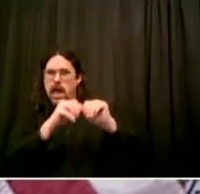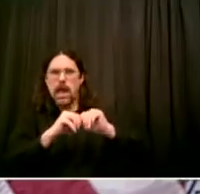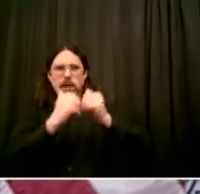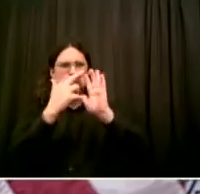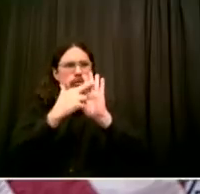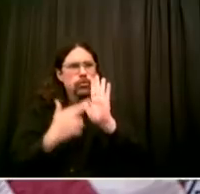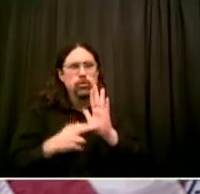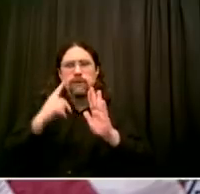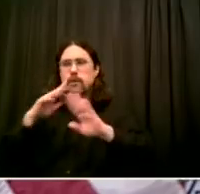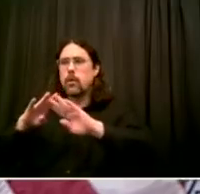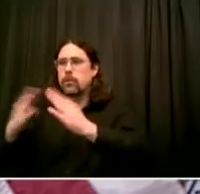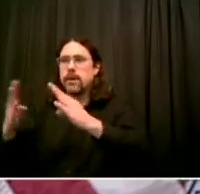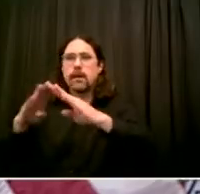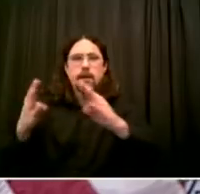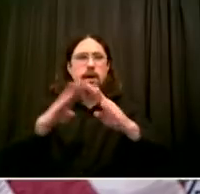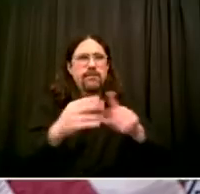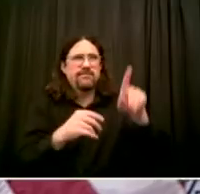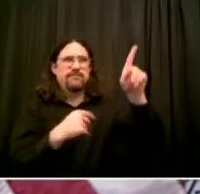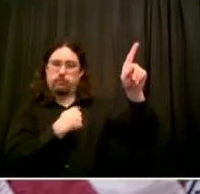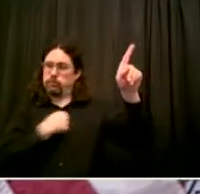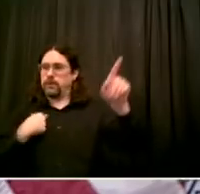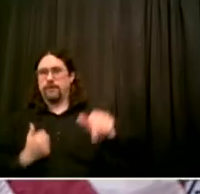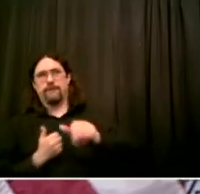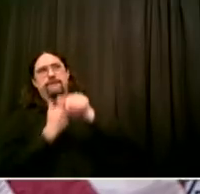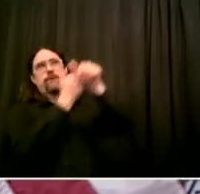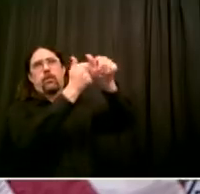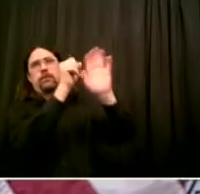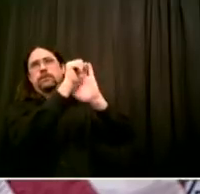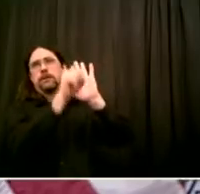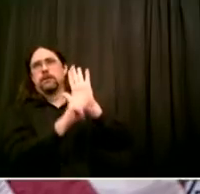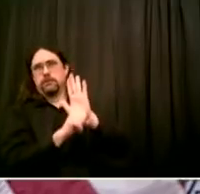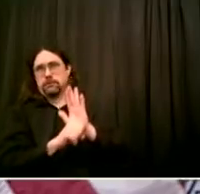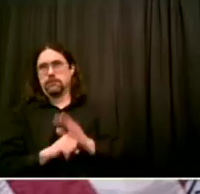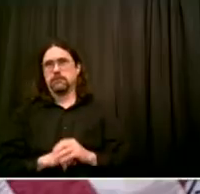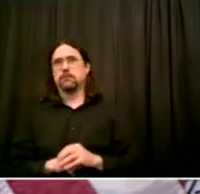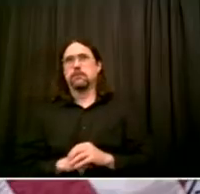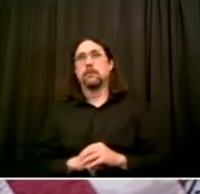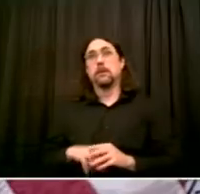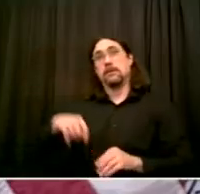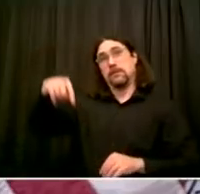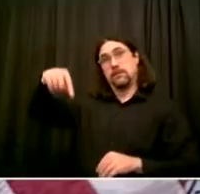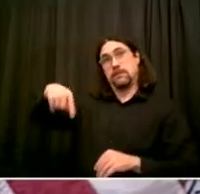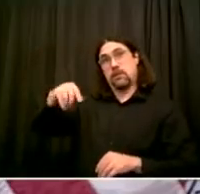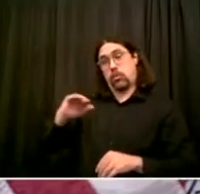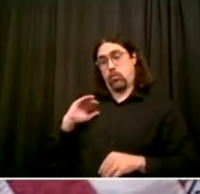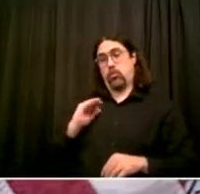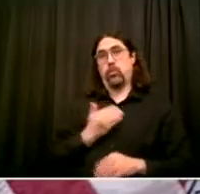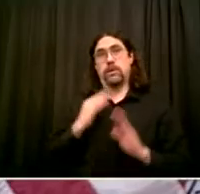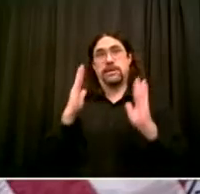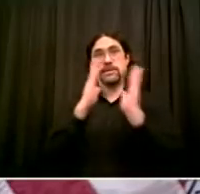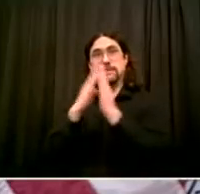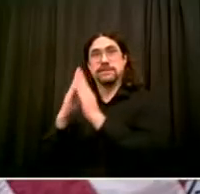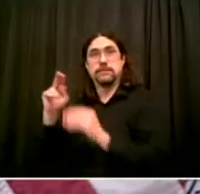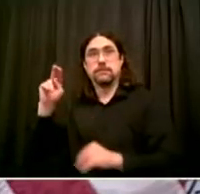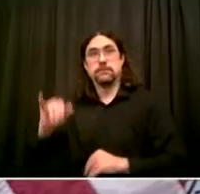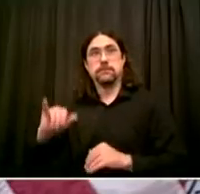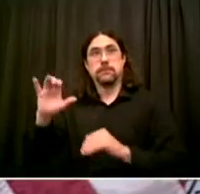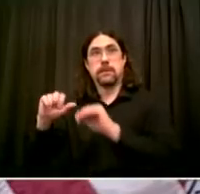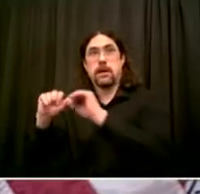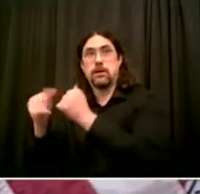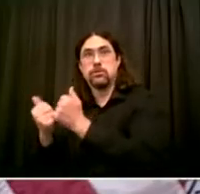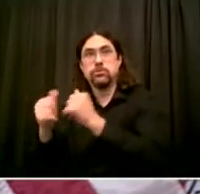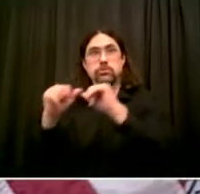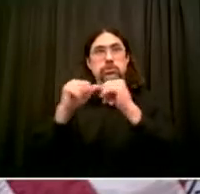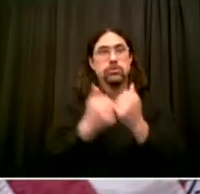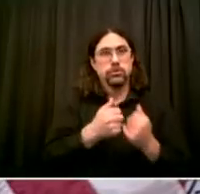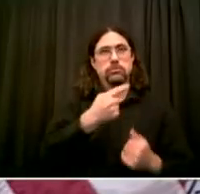for a certain type of business will go out at the very beginning, communicate with those businesses. We're talking to a lot of them now to figure out what